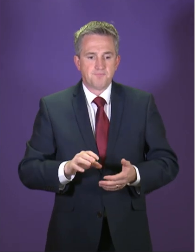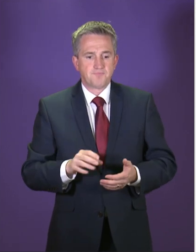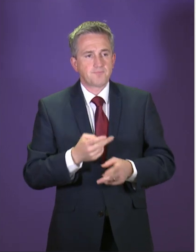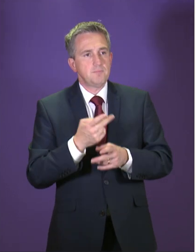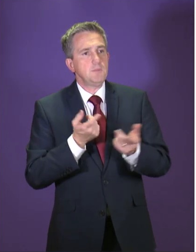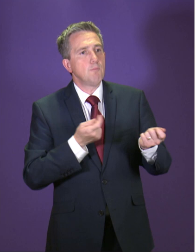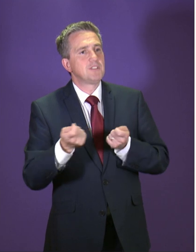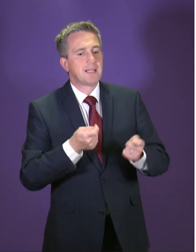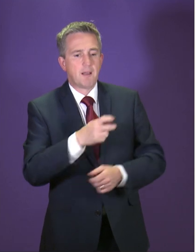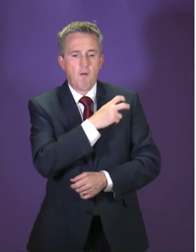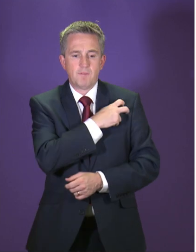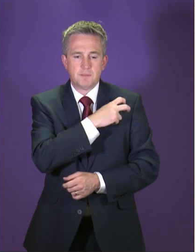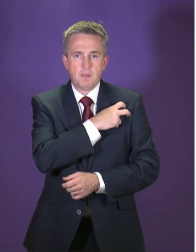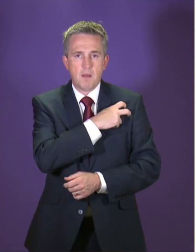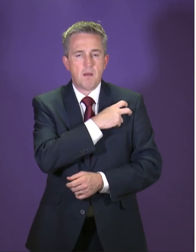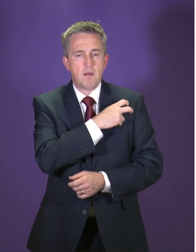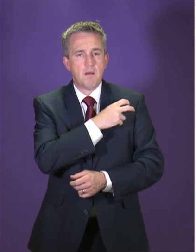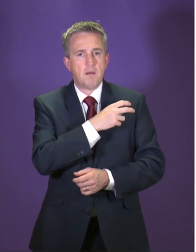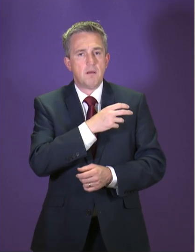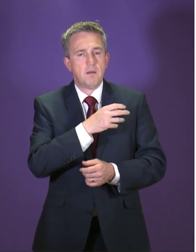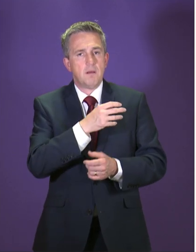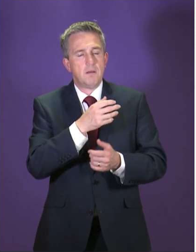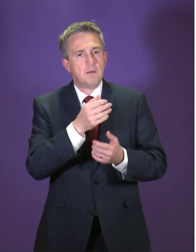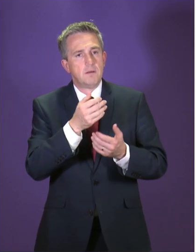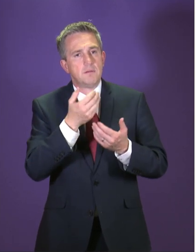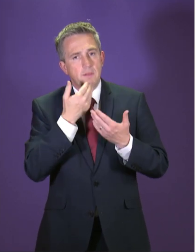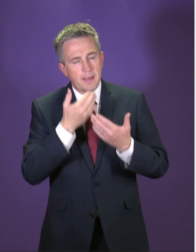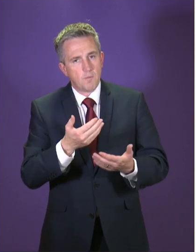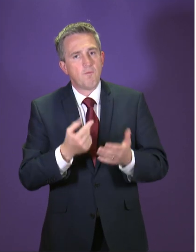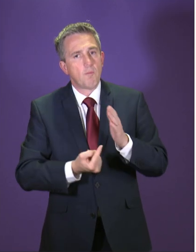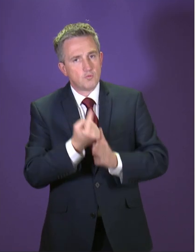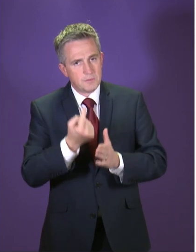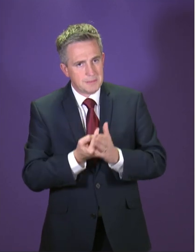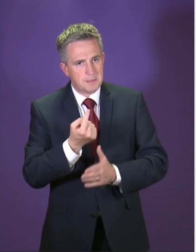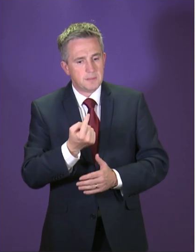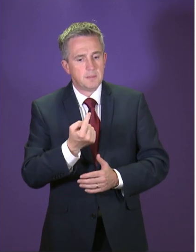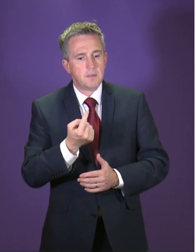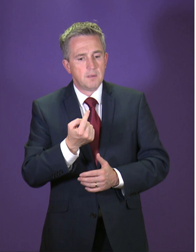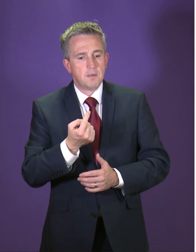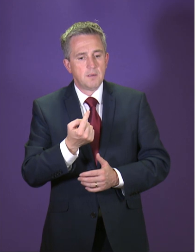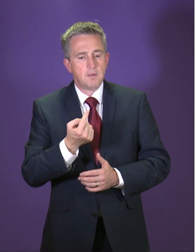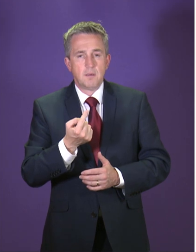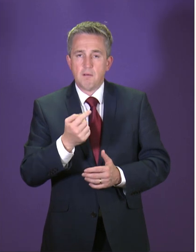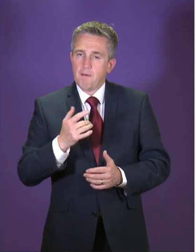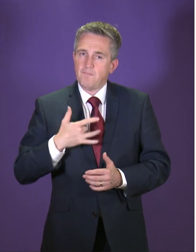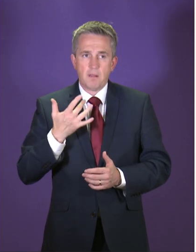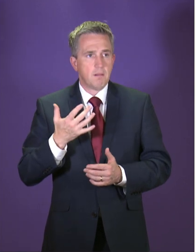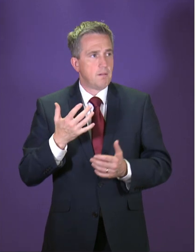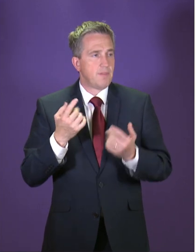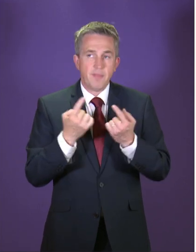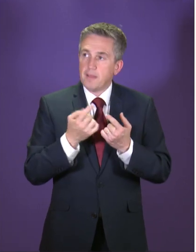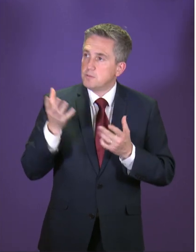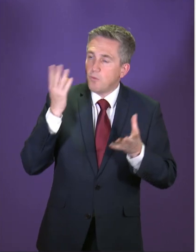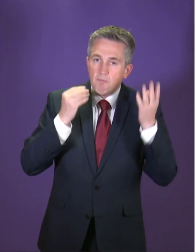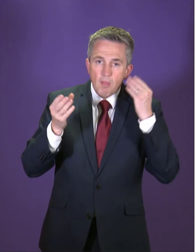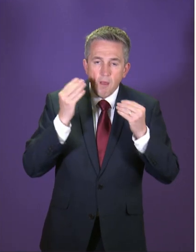Presiding officer, I thank you. I believe that it's an opportune time, and those things that we have come to hear and